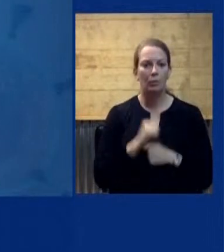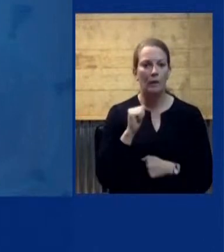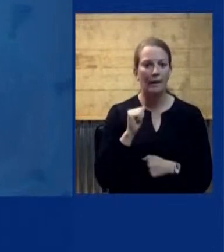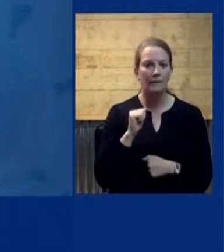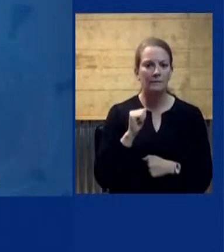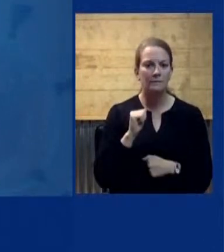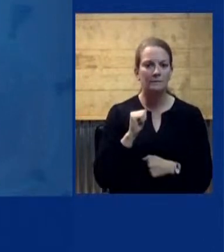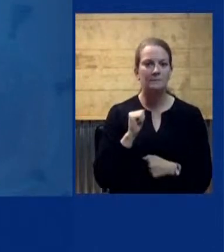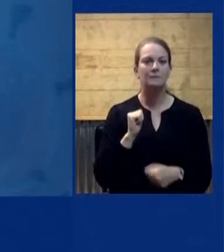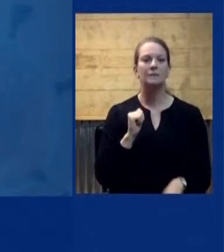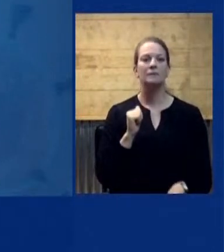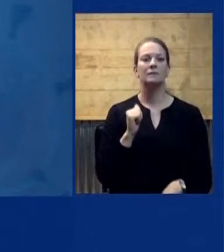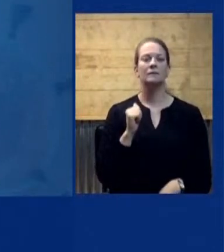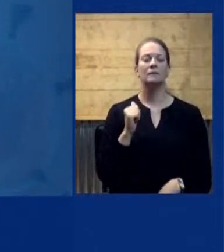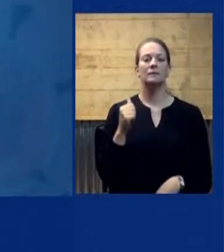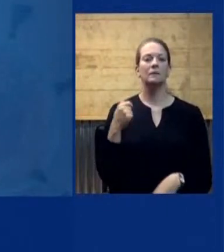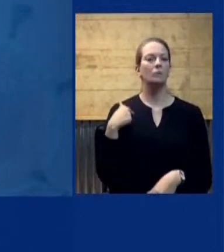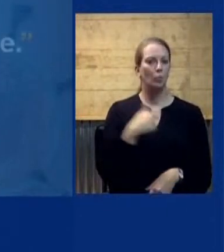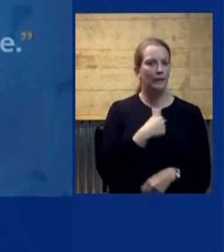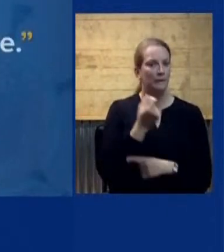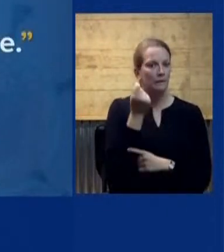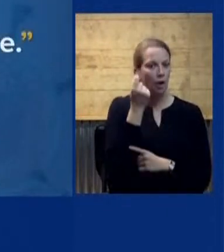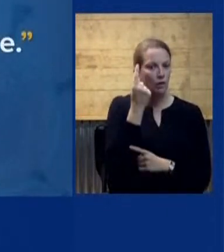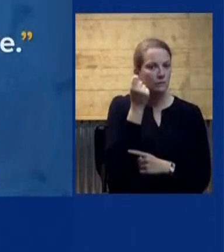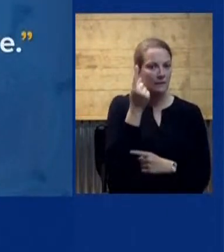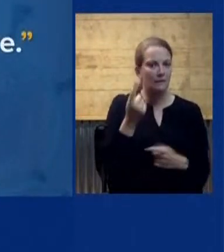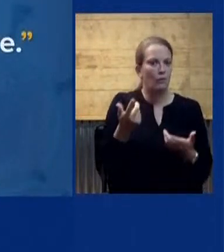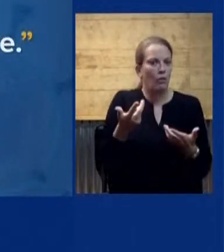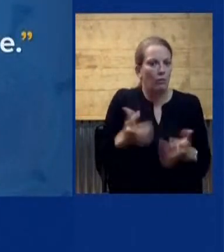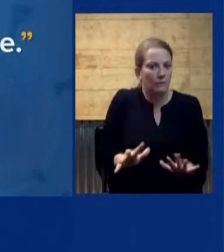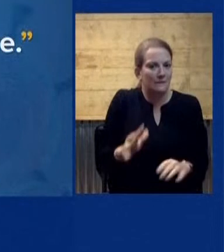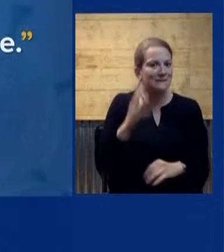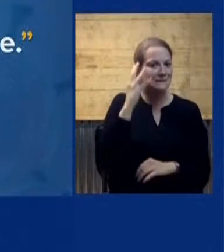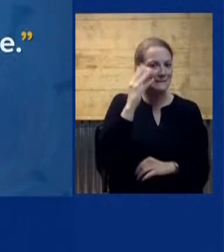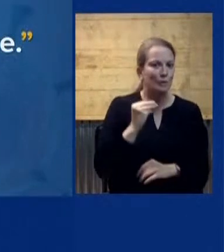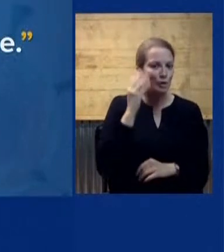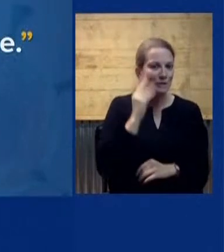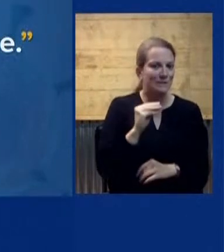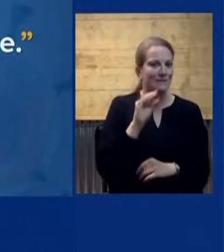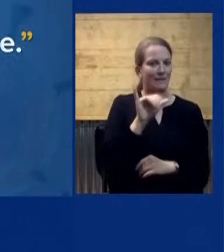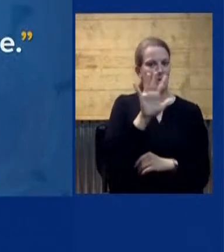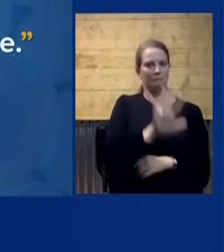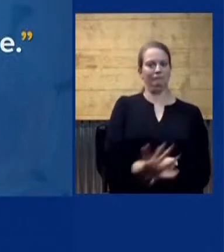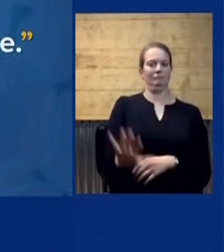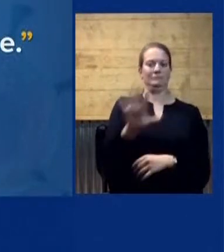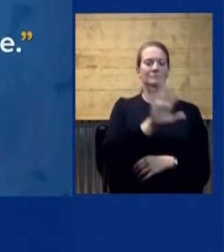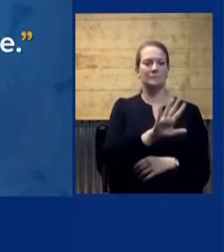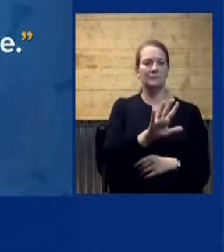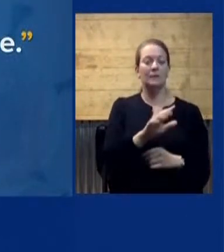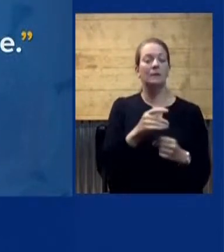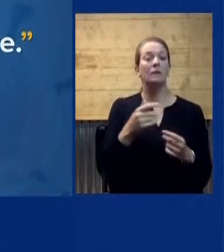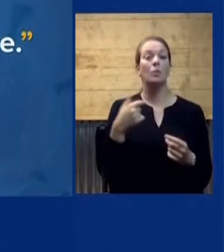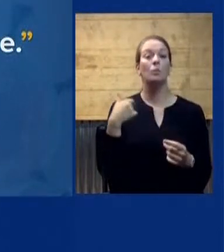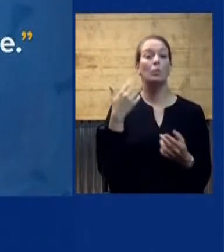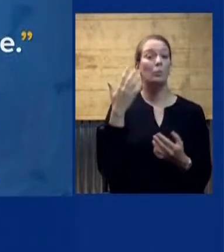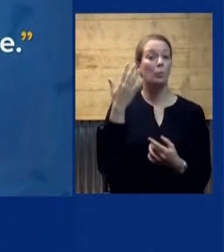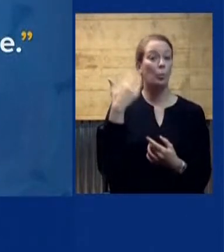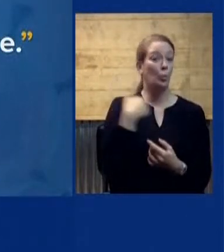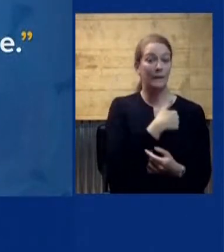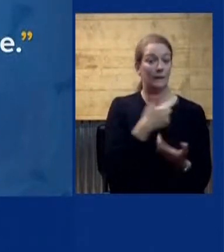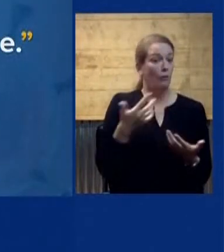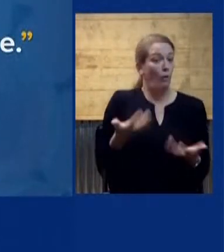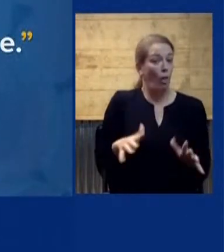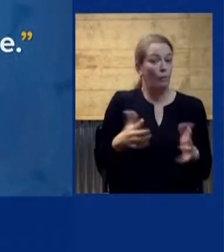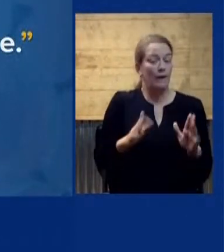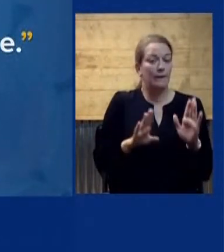understand this because we've lived this already. We had that spike because the